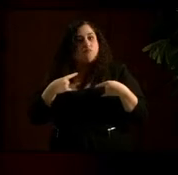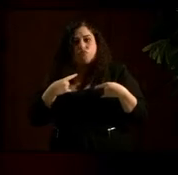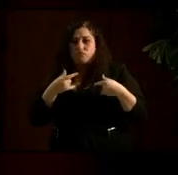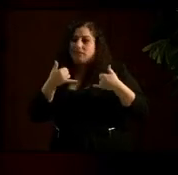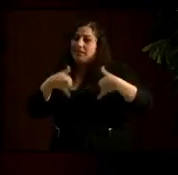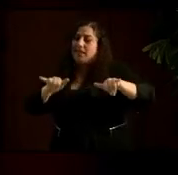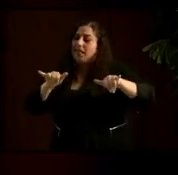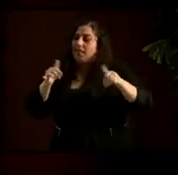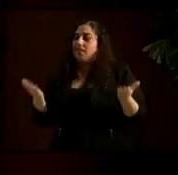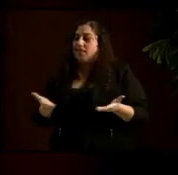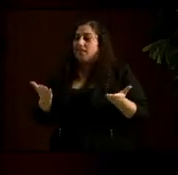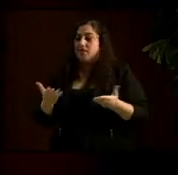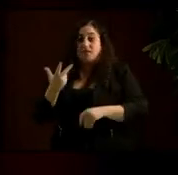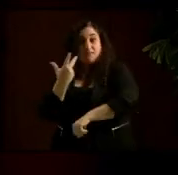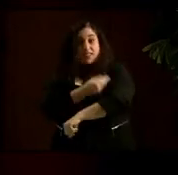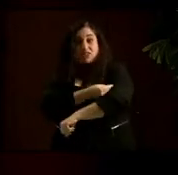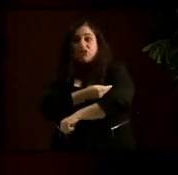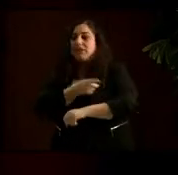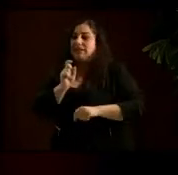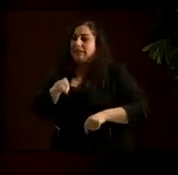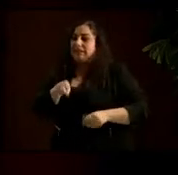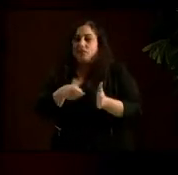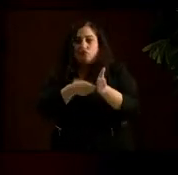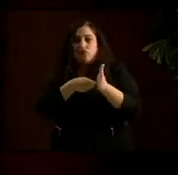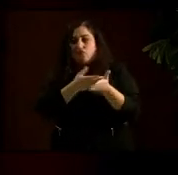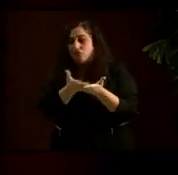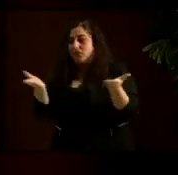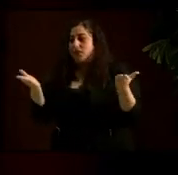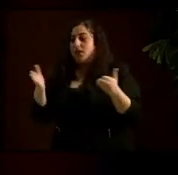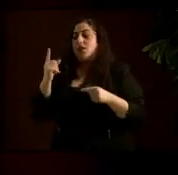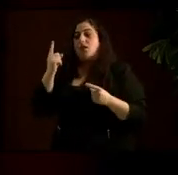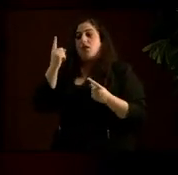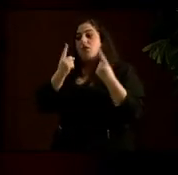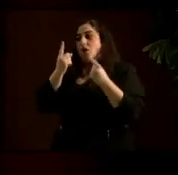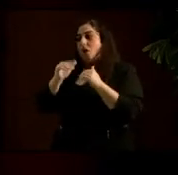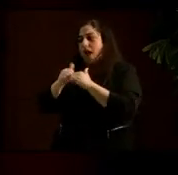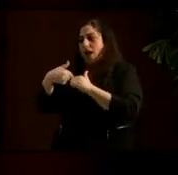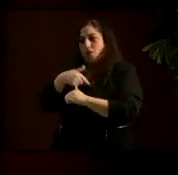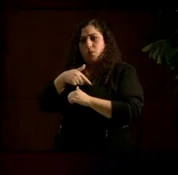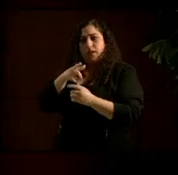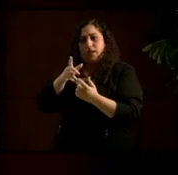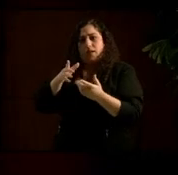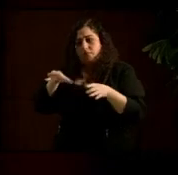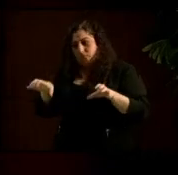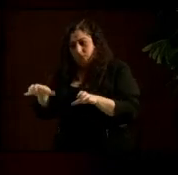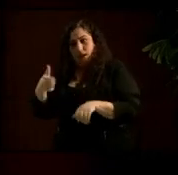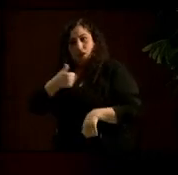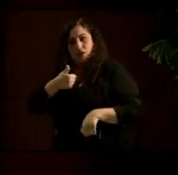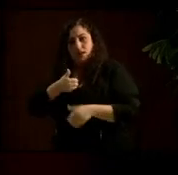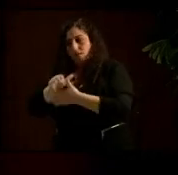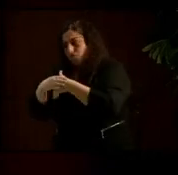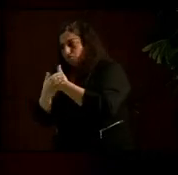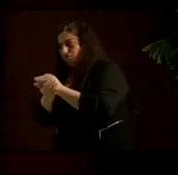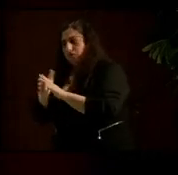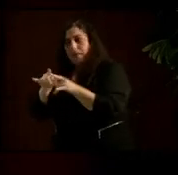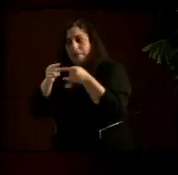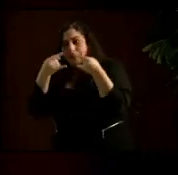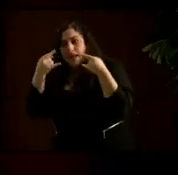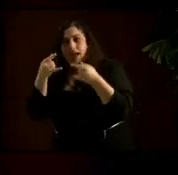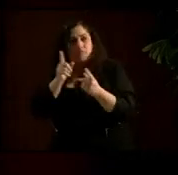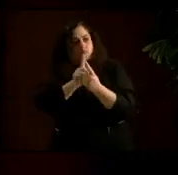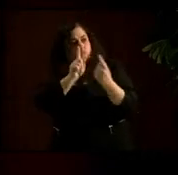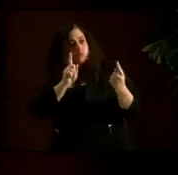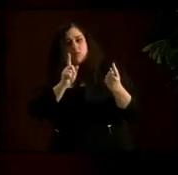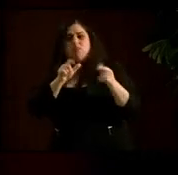risks. Our thoughtful actions make a difference. Moreover, I marvel at the great capacity of our staff, faculty, and students